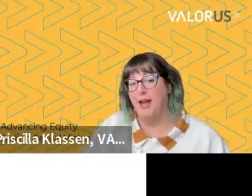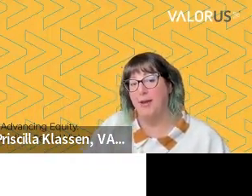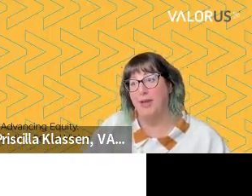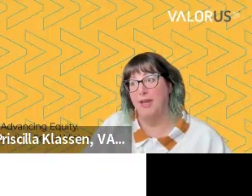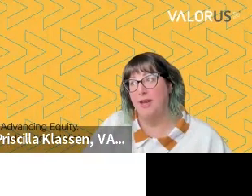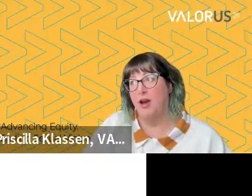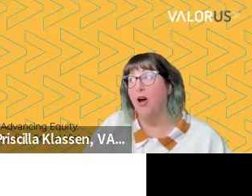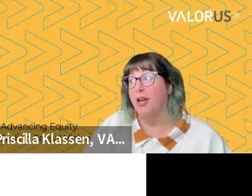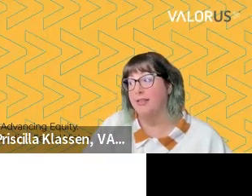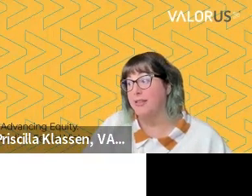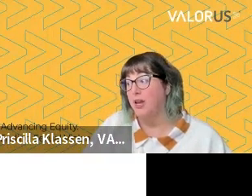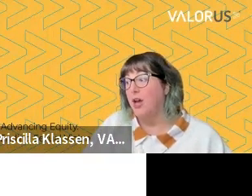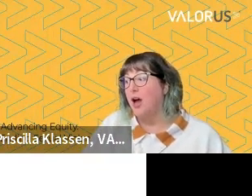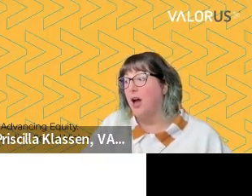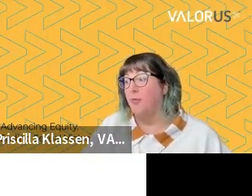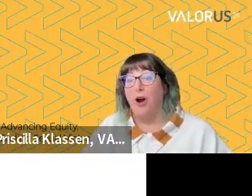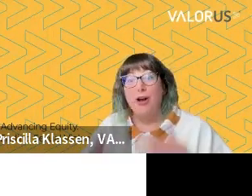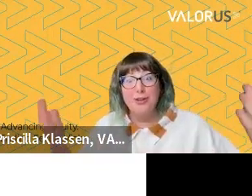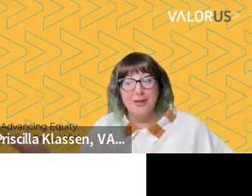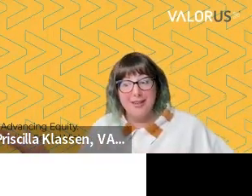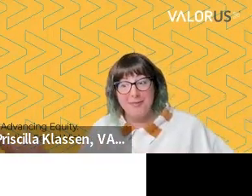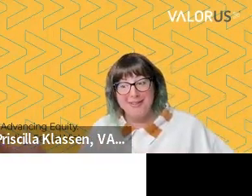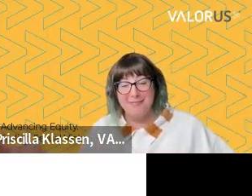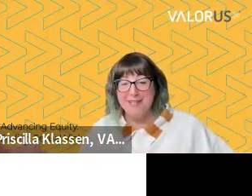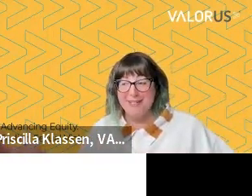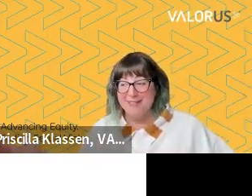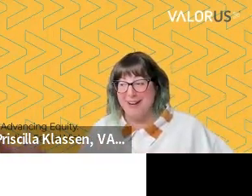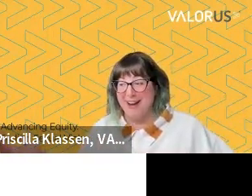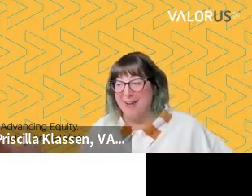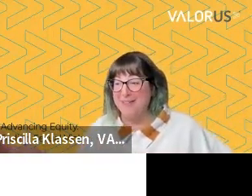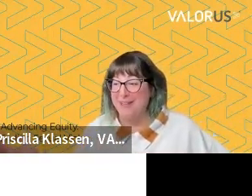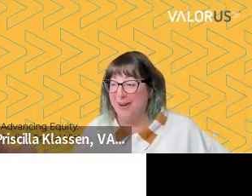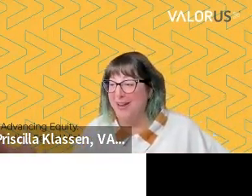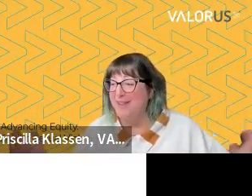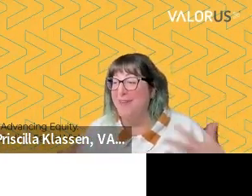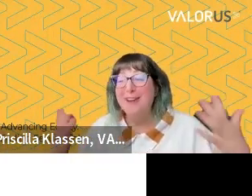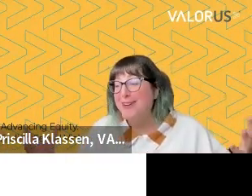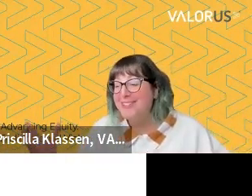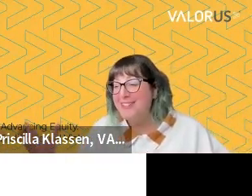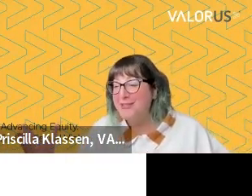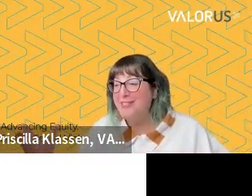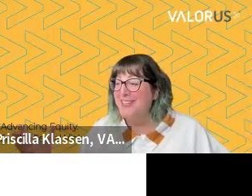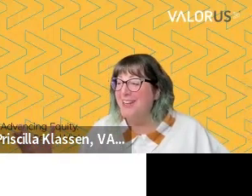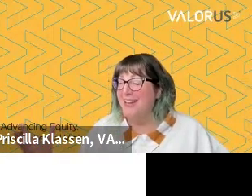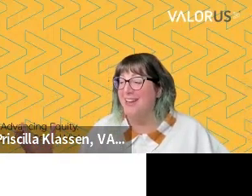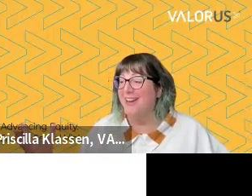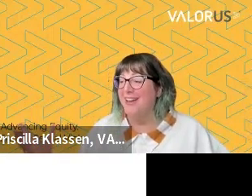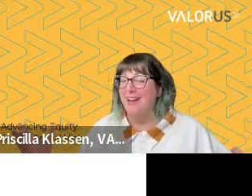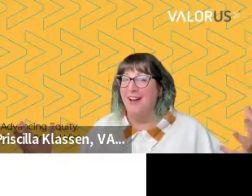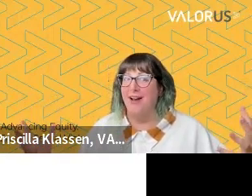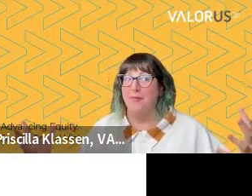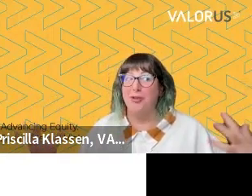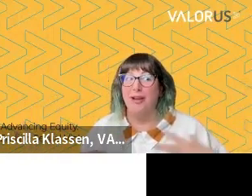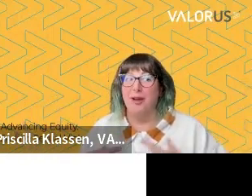in Anaheim in August. We're also accepting submissions right now. So if anyone is interested